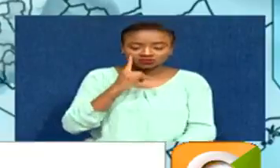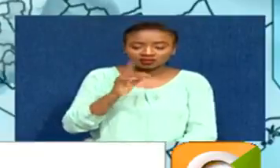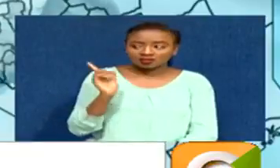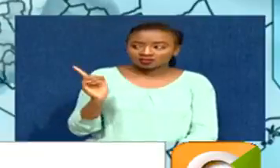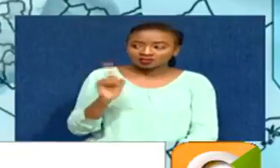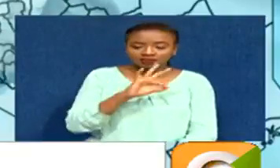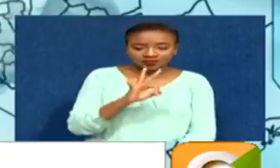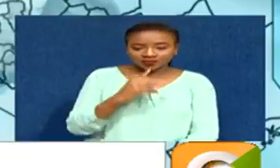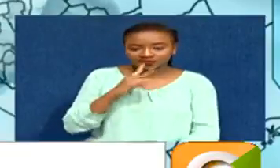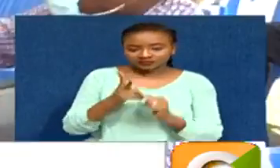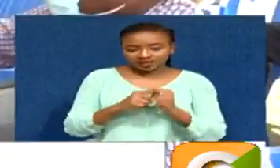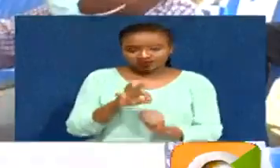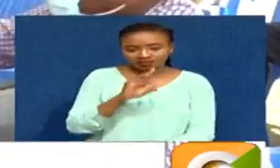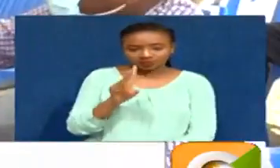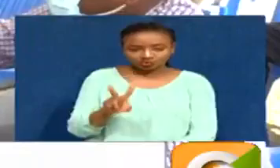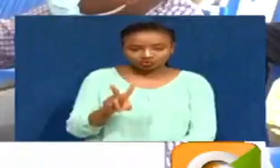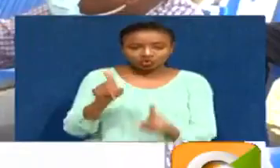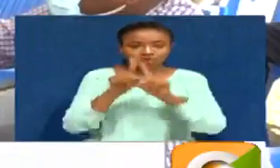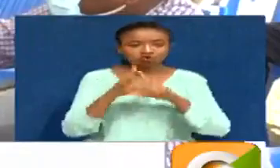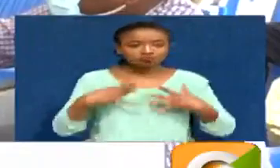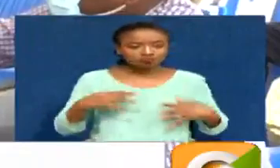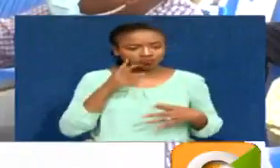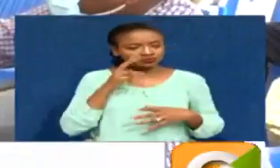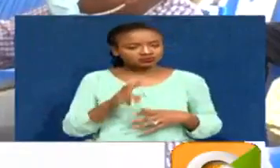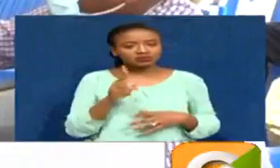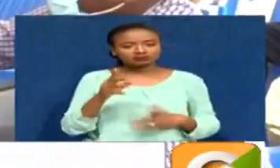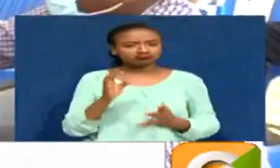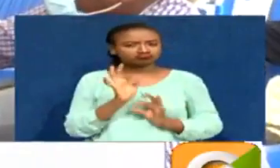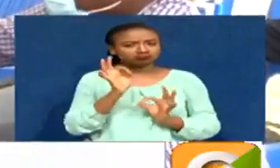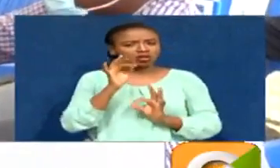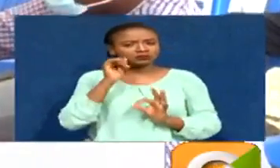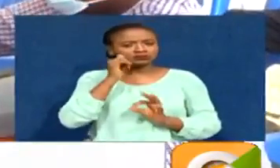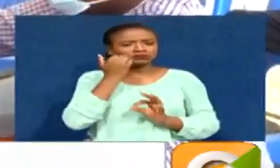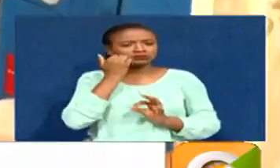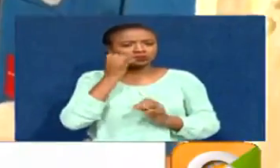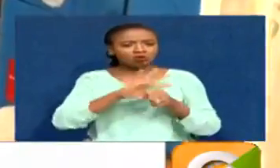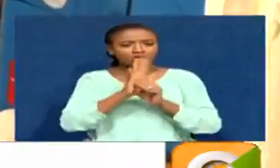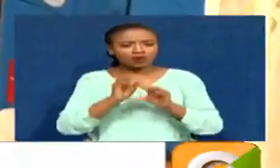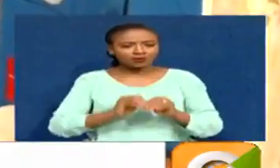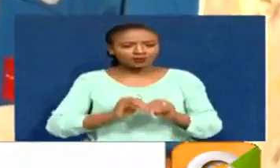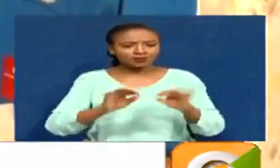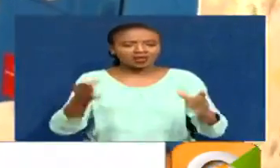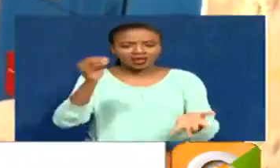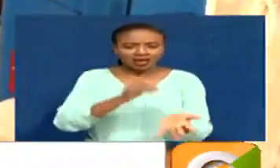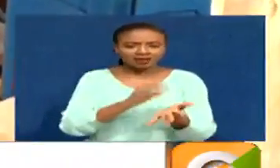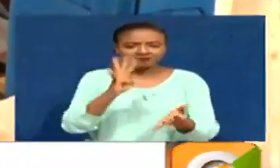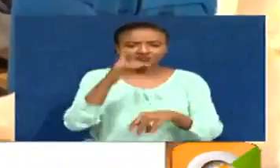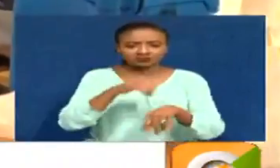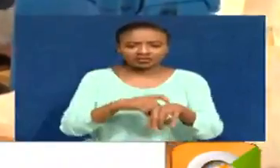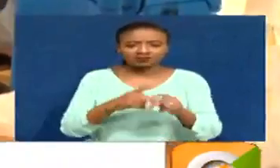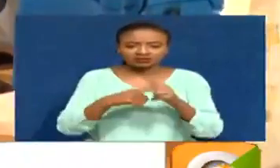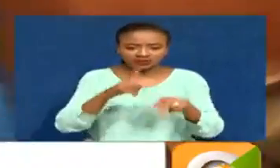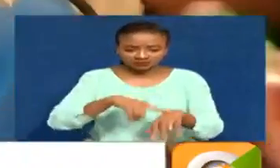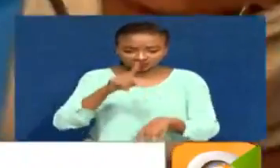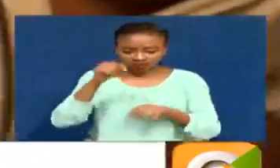3,732 so far. Experts had predicted that the fourth wave of the pandemic would peak in the country in the middle of